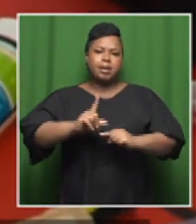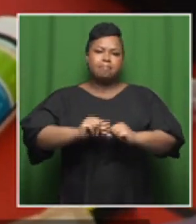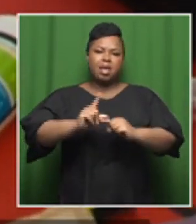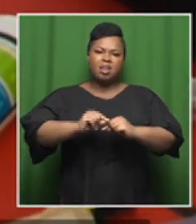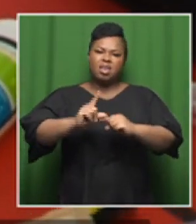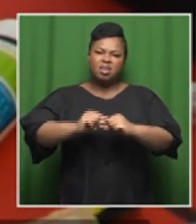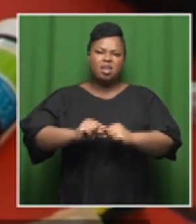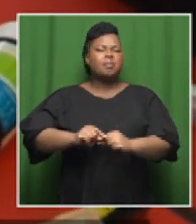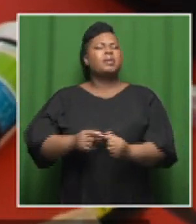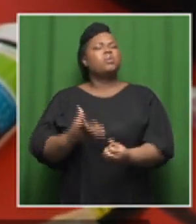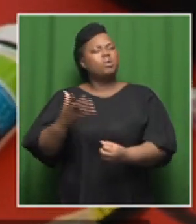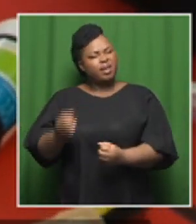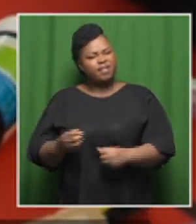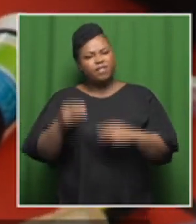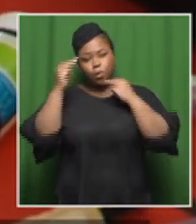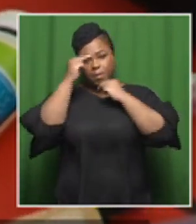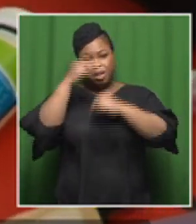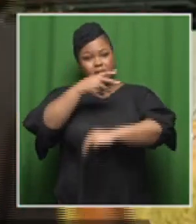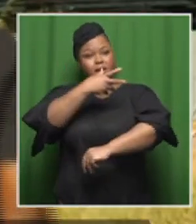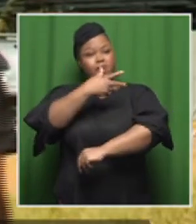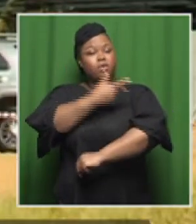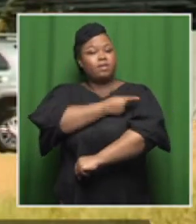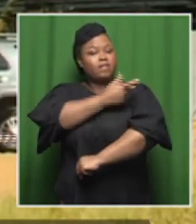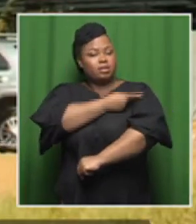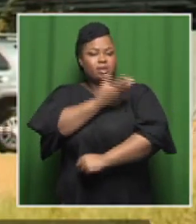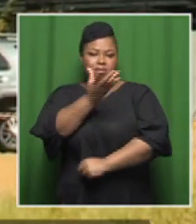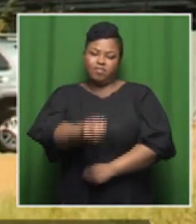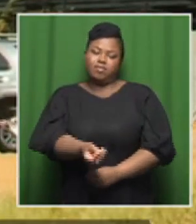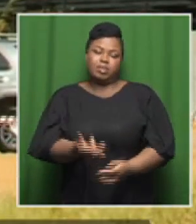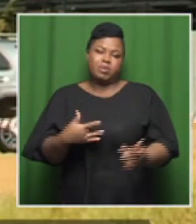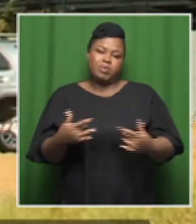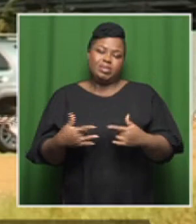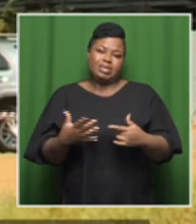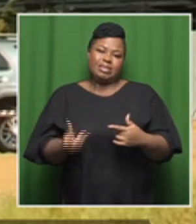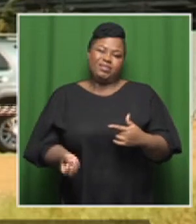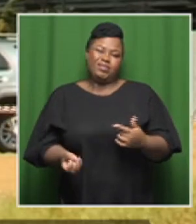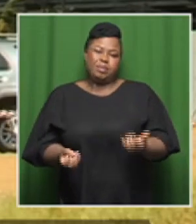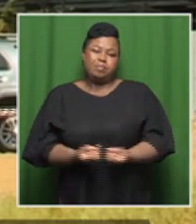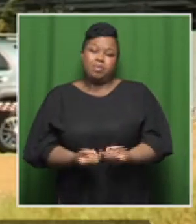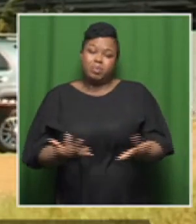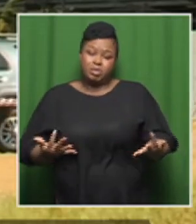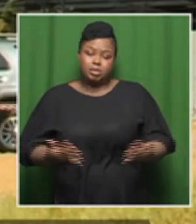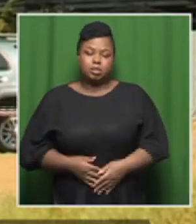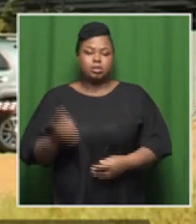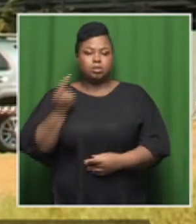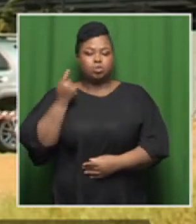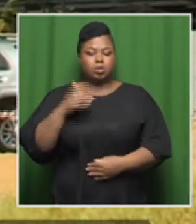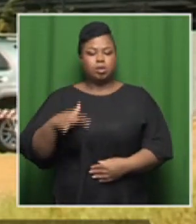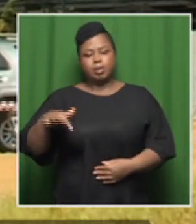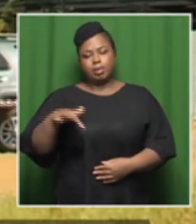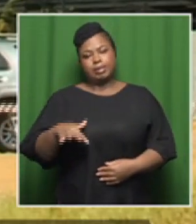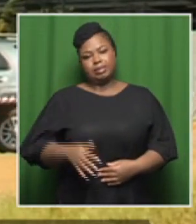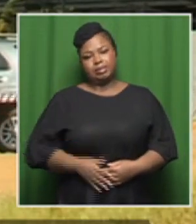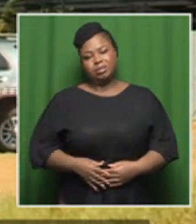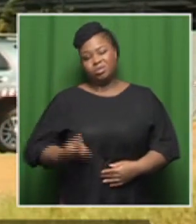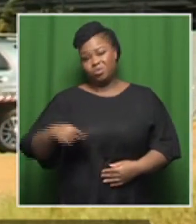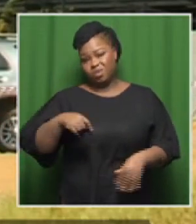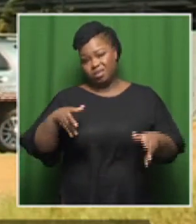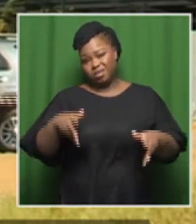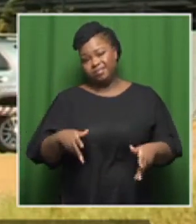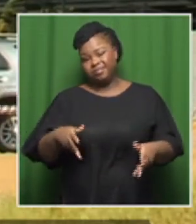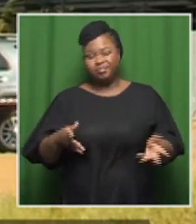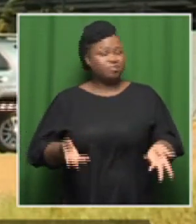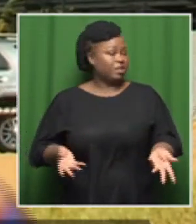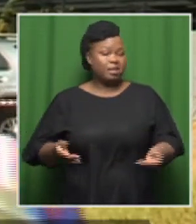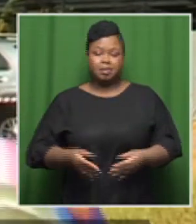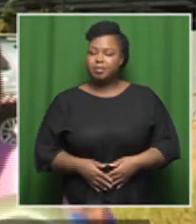malaria. So my major areas of concern is really particularly in the rural settings. We are yet to reach